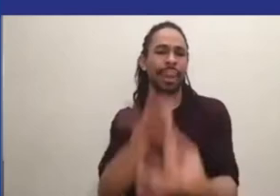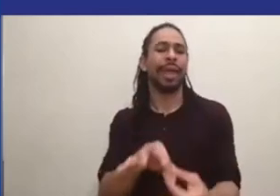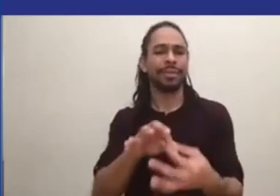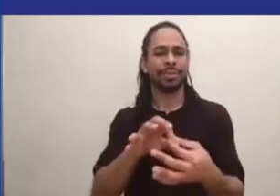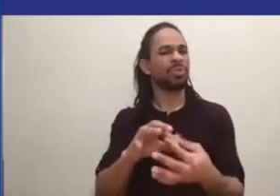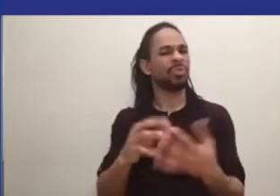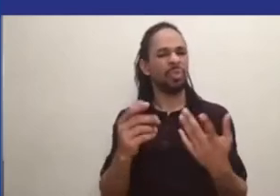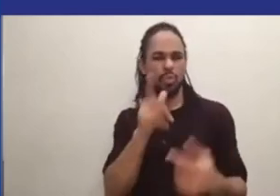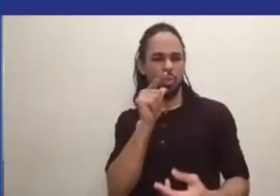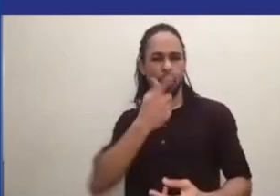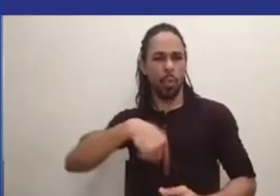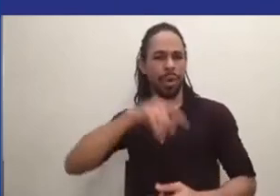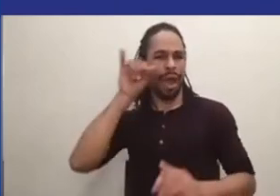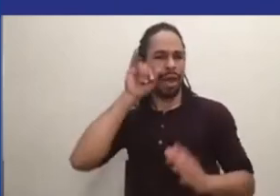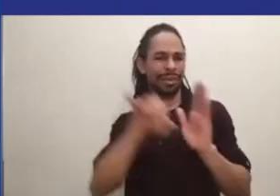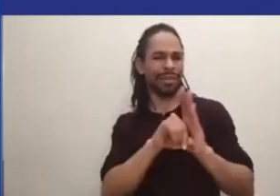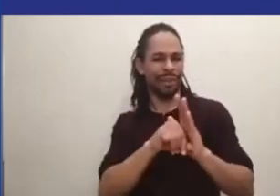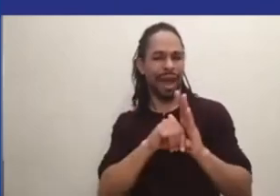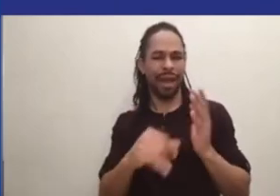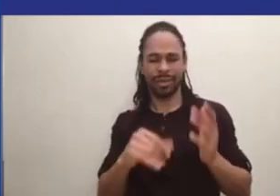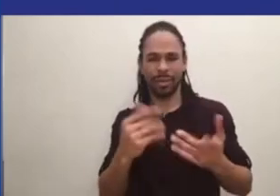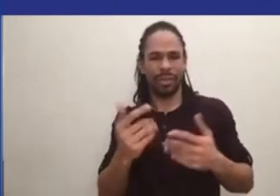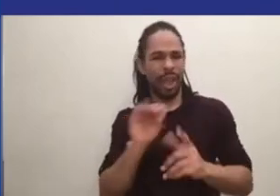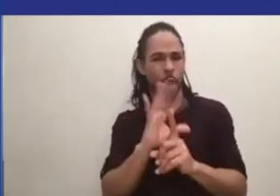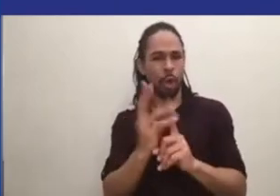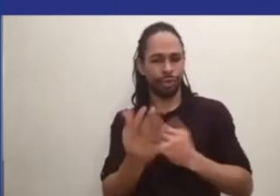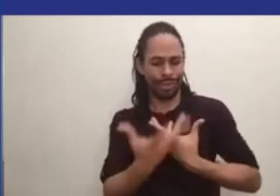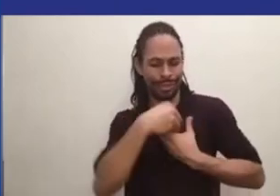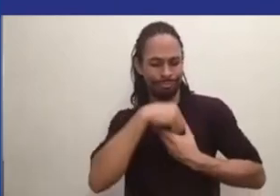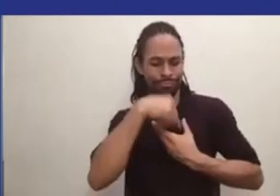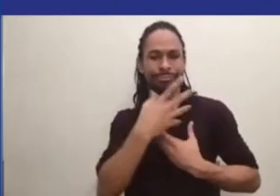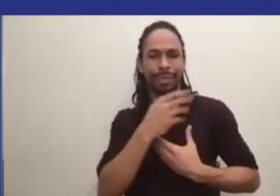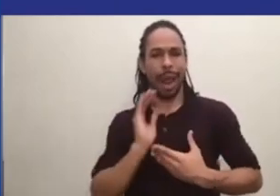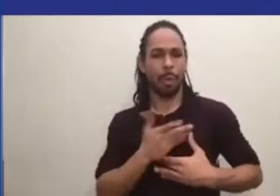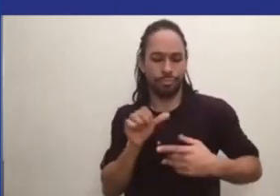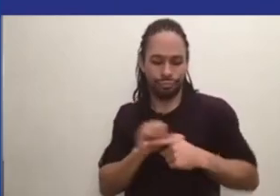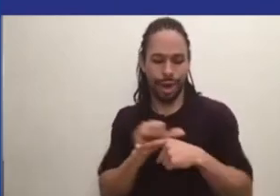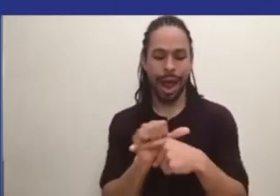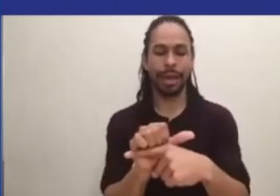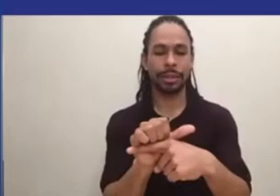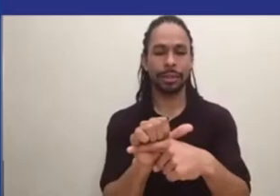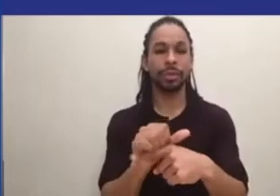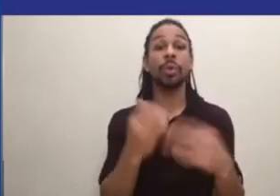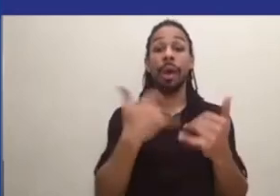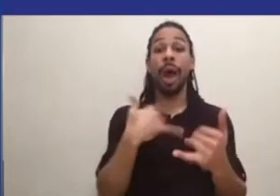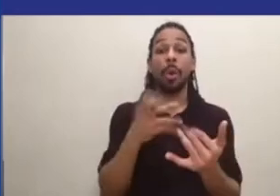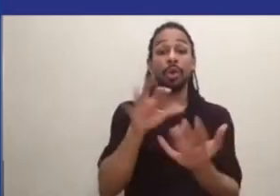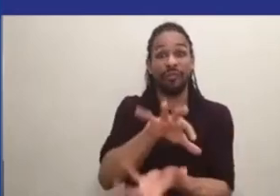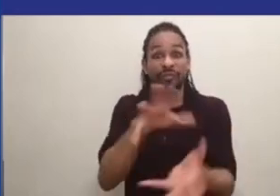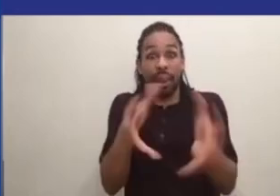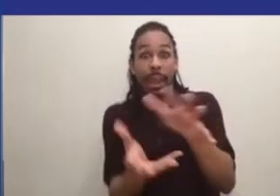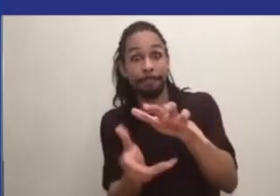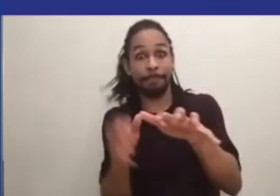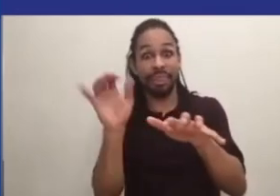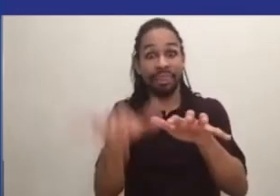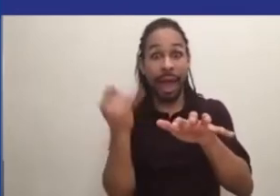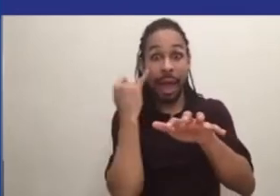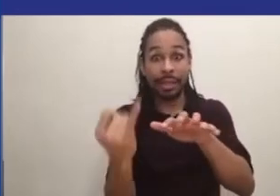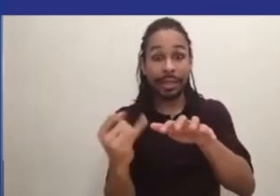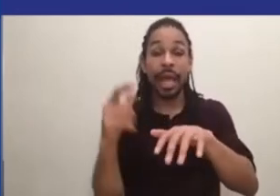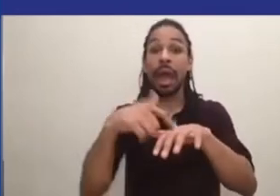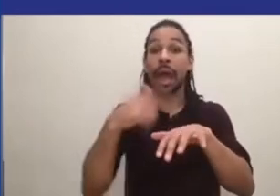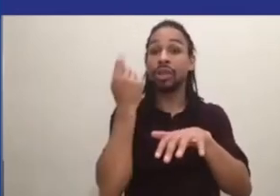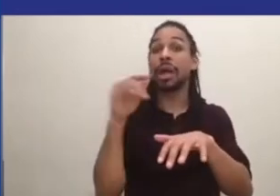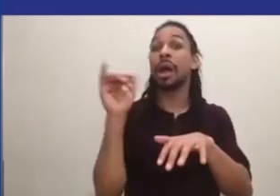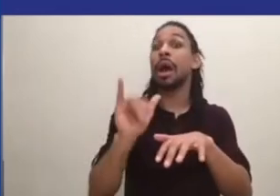of cultural practice. Now I want to like flip that and talk about like when that moment was when you